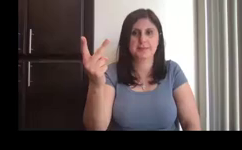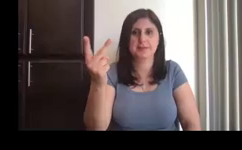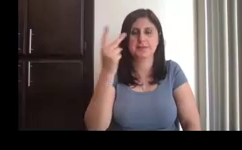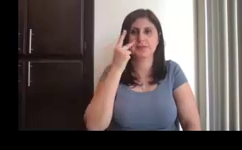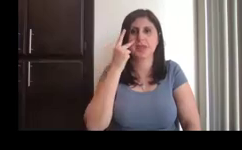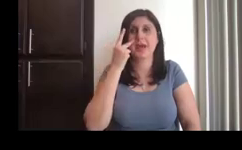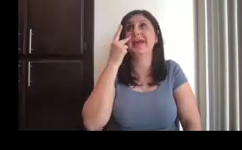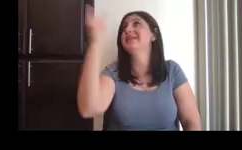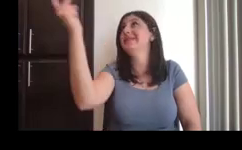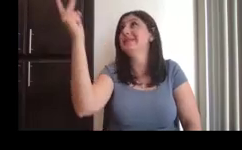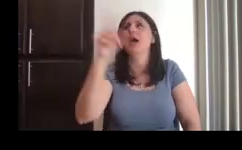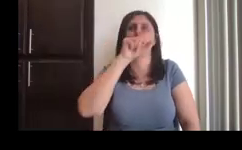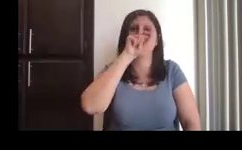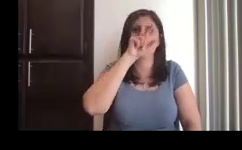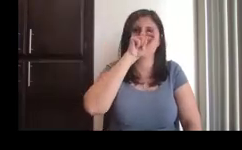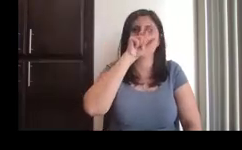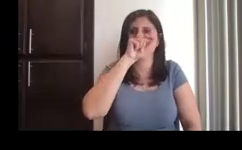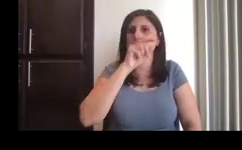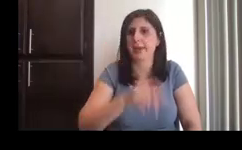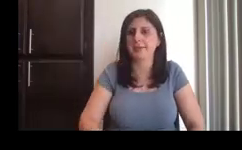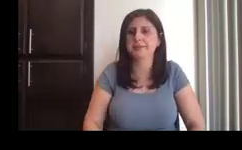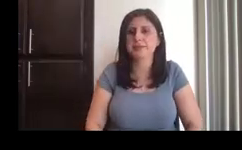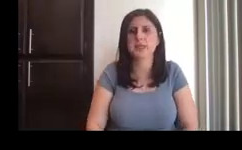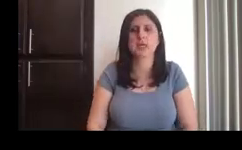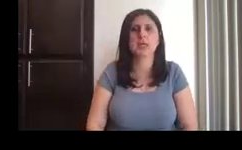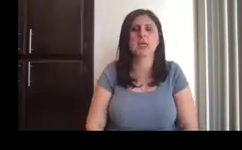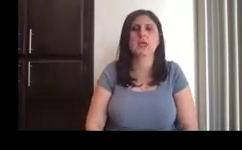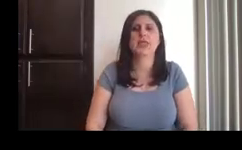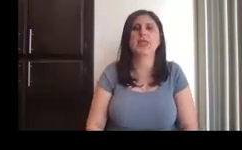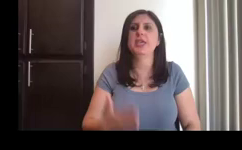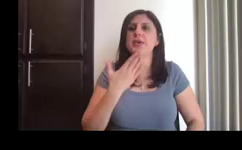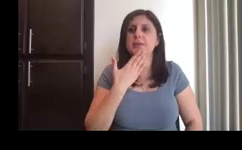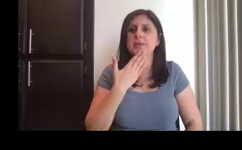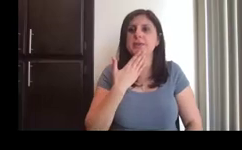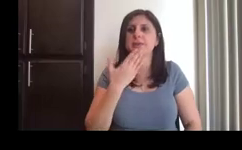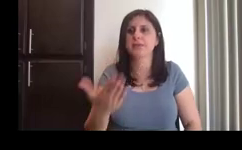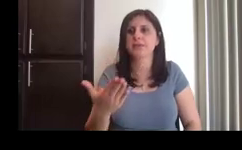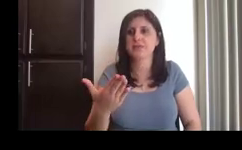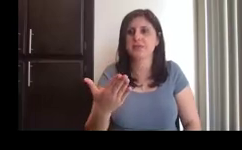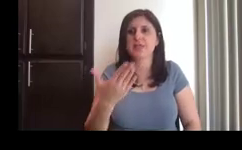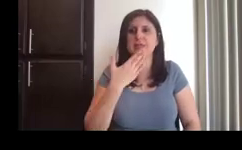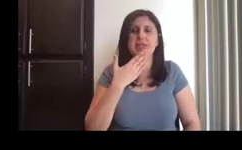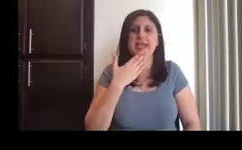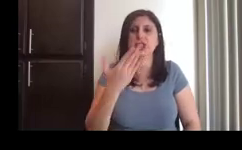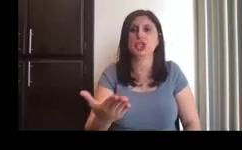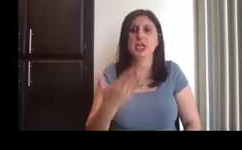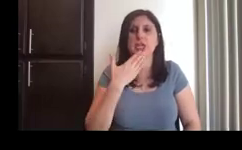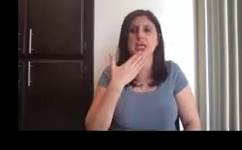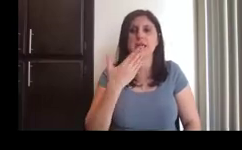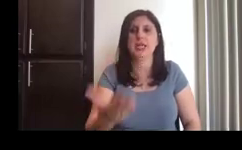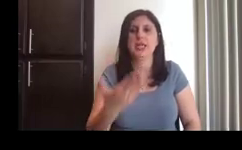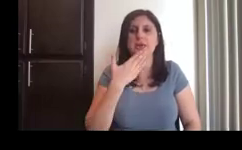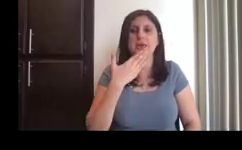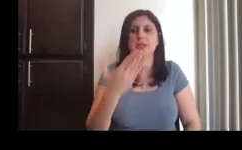See? I see a bird. Okay. Thank you. Same thing as